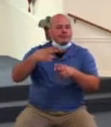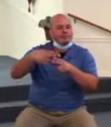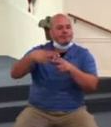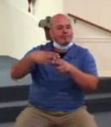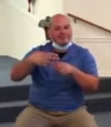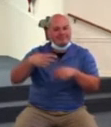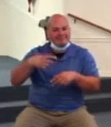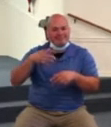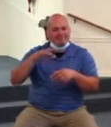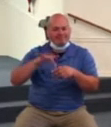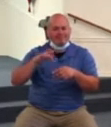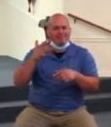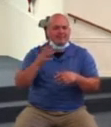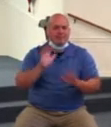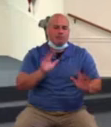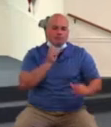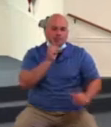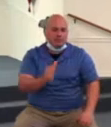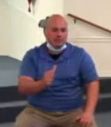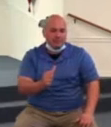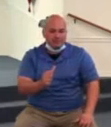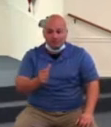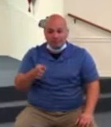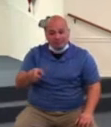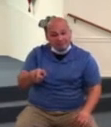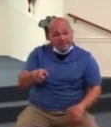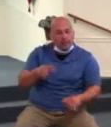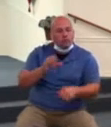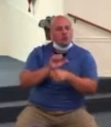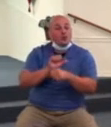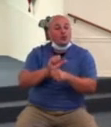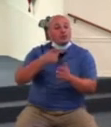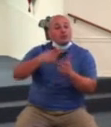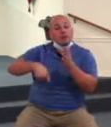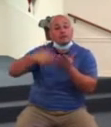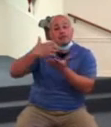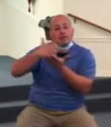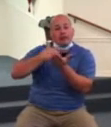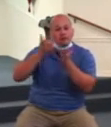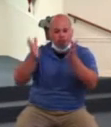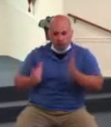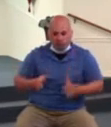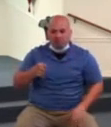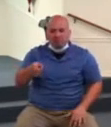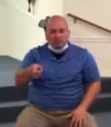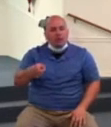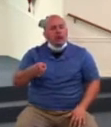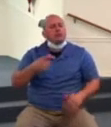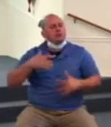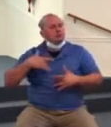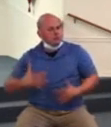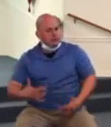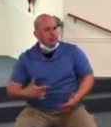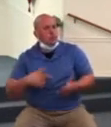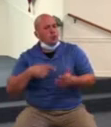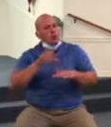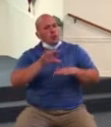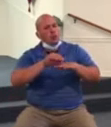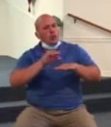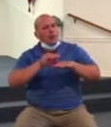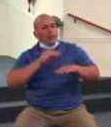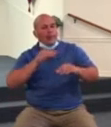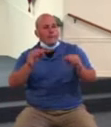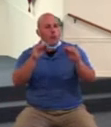tax collectors were known for cheating others by charging more than was required in taxes and making themselves rich off the